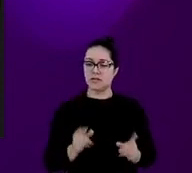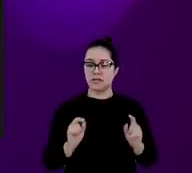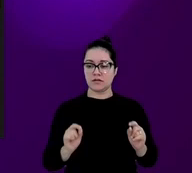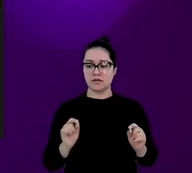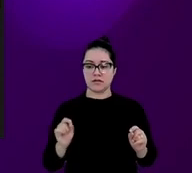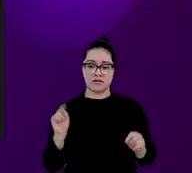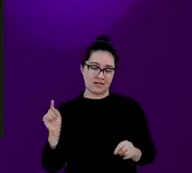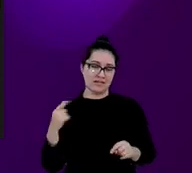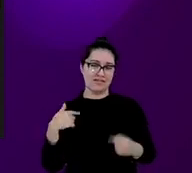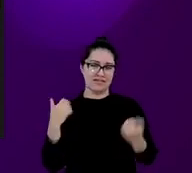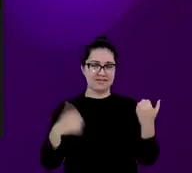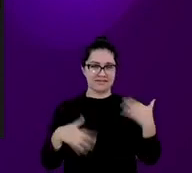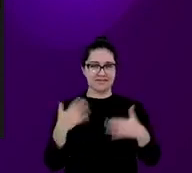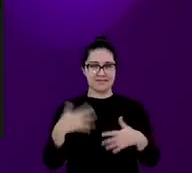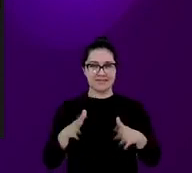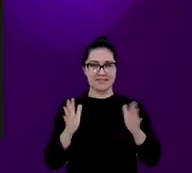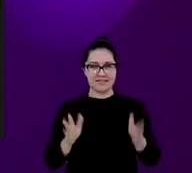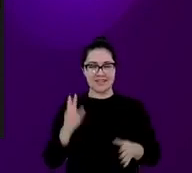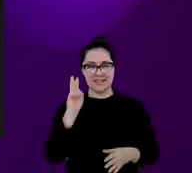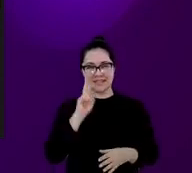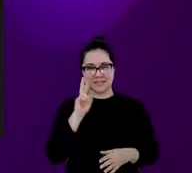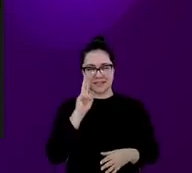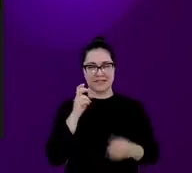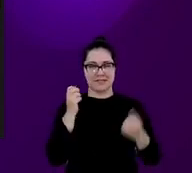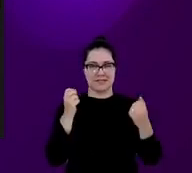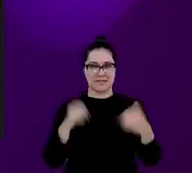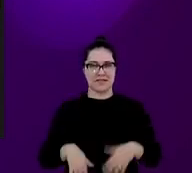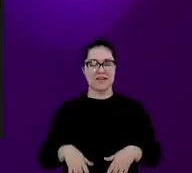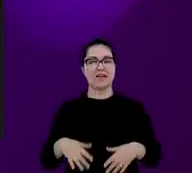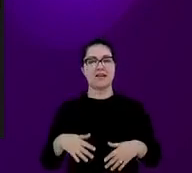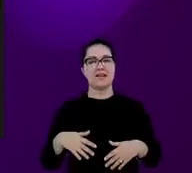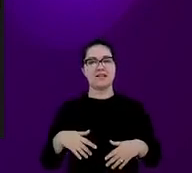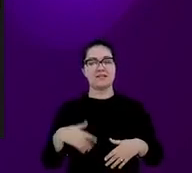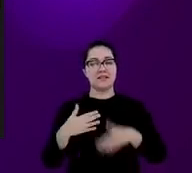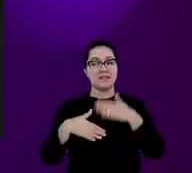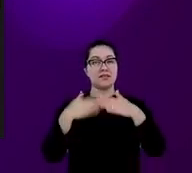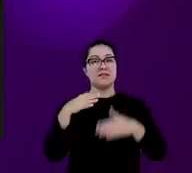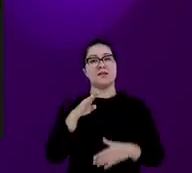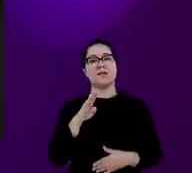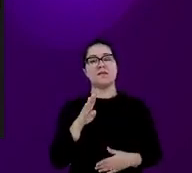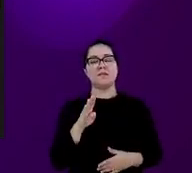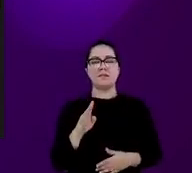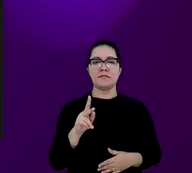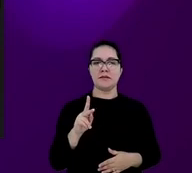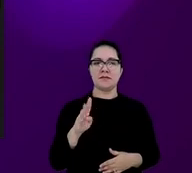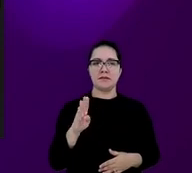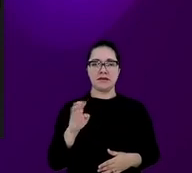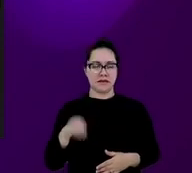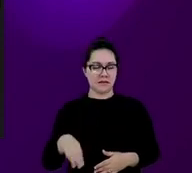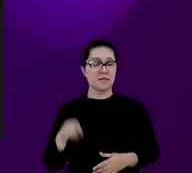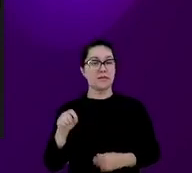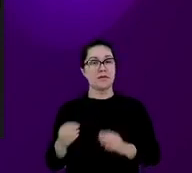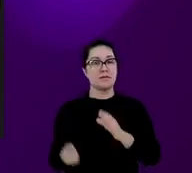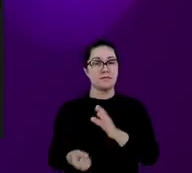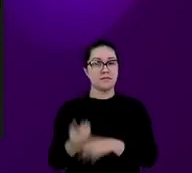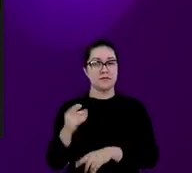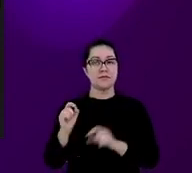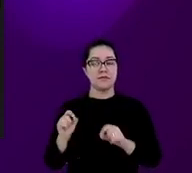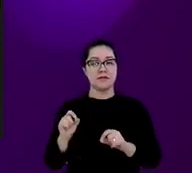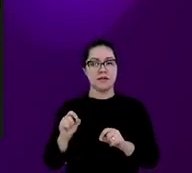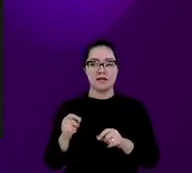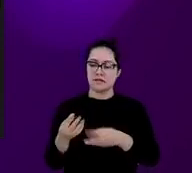came about by laser therapy. So laser therapists depending on where in the world you